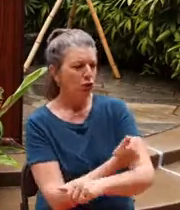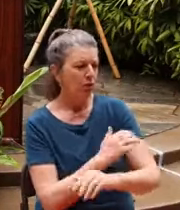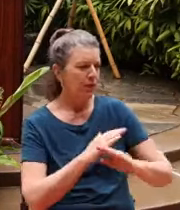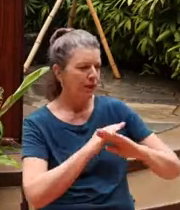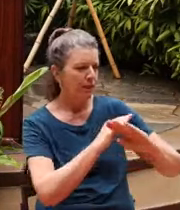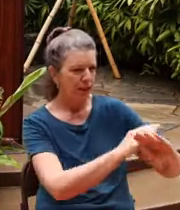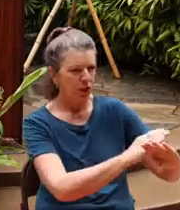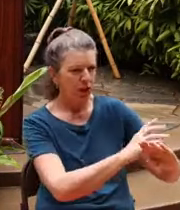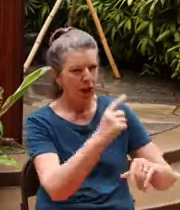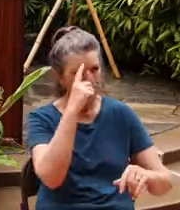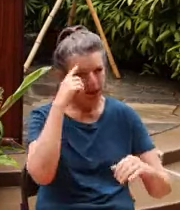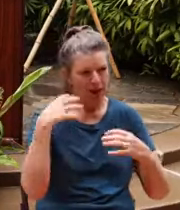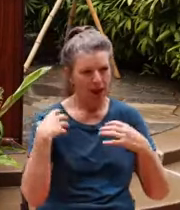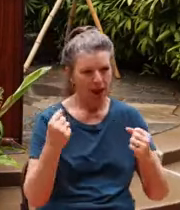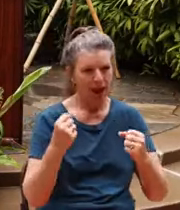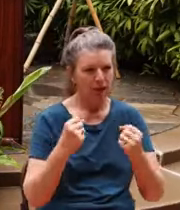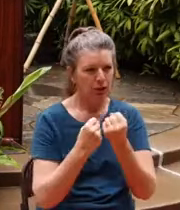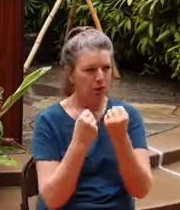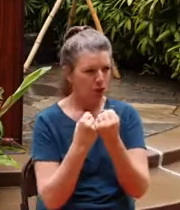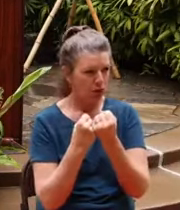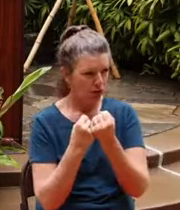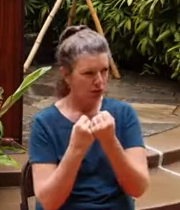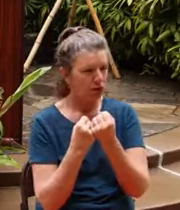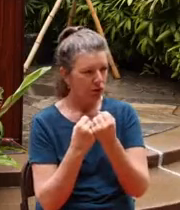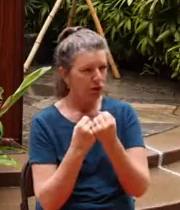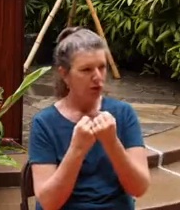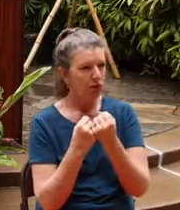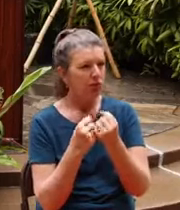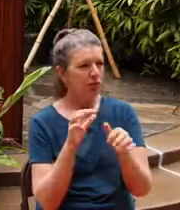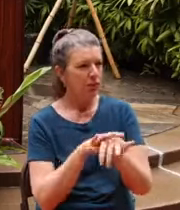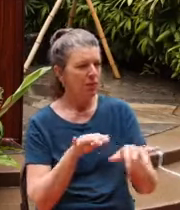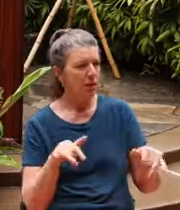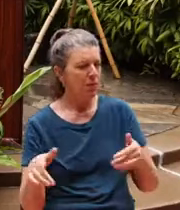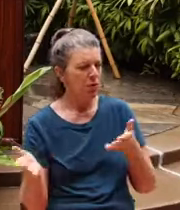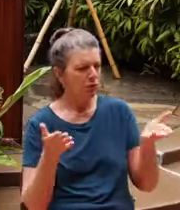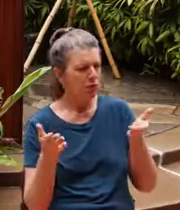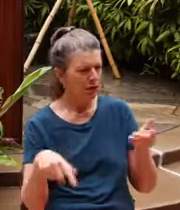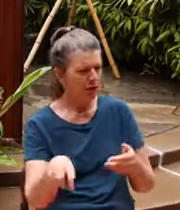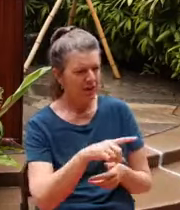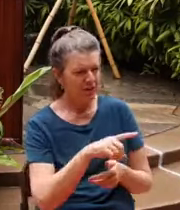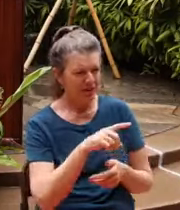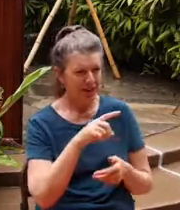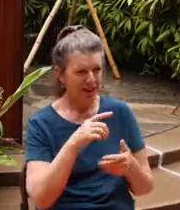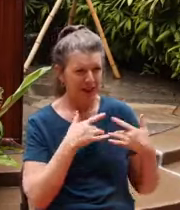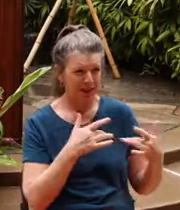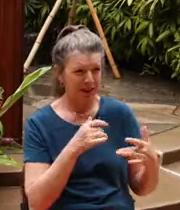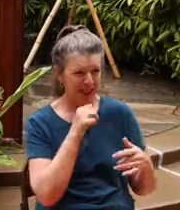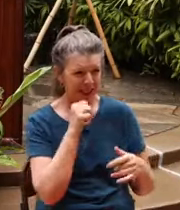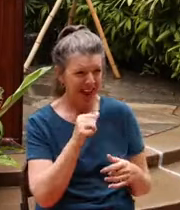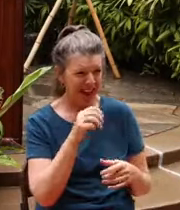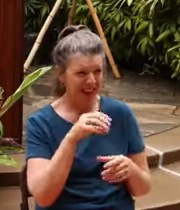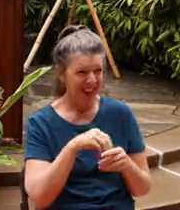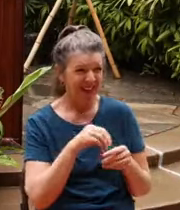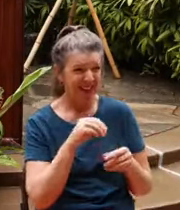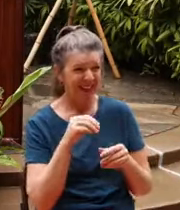and mental health support. While these services are typically not in the county's